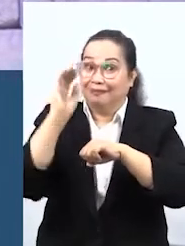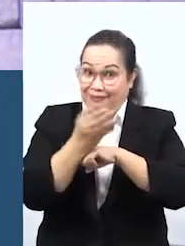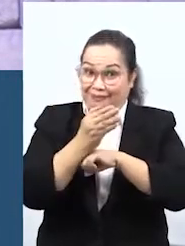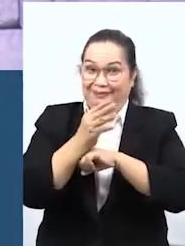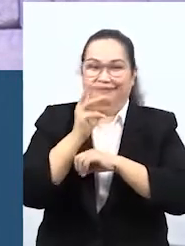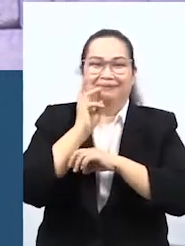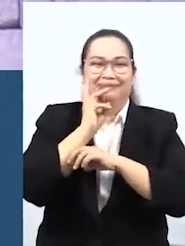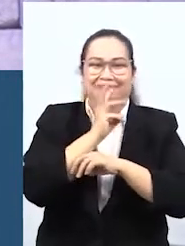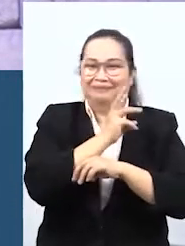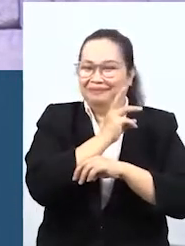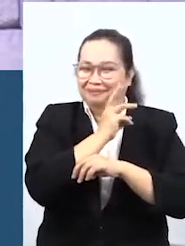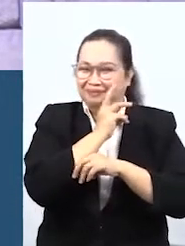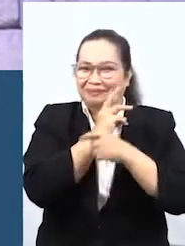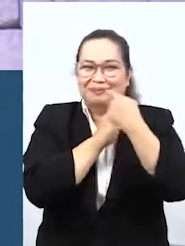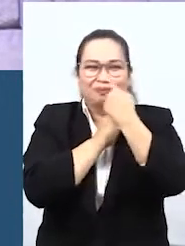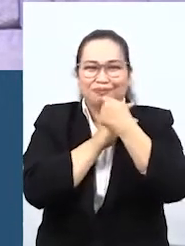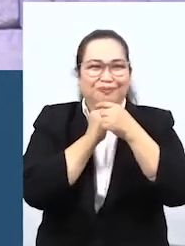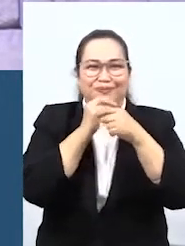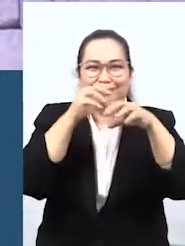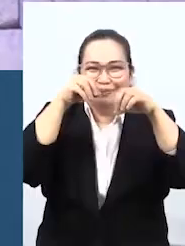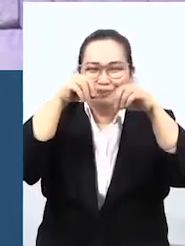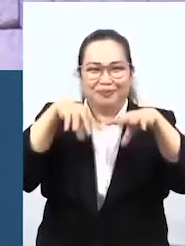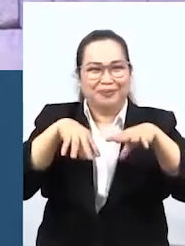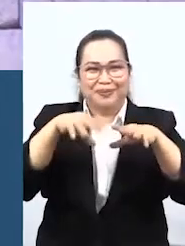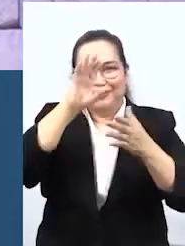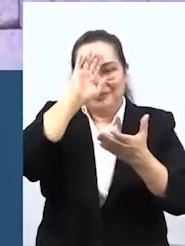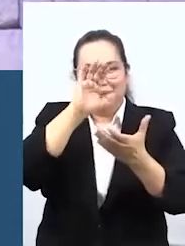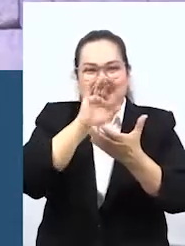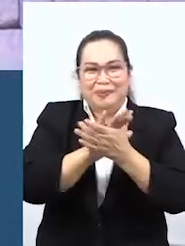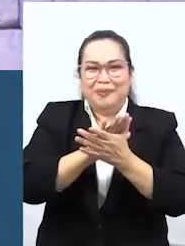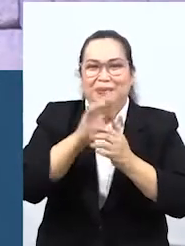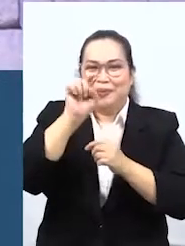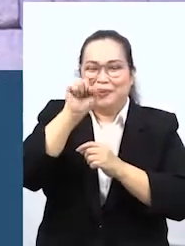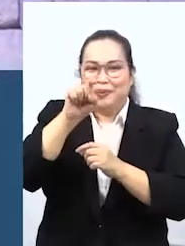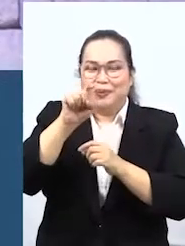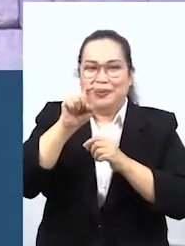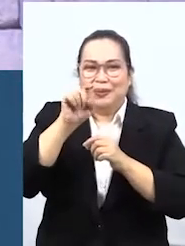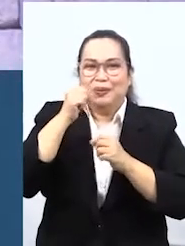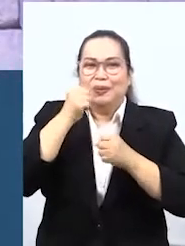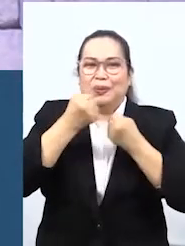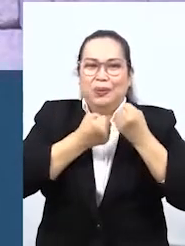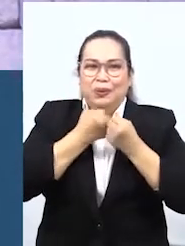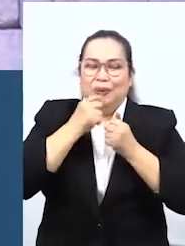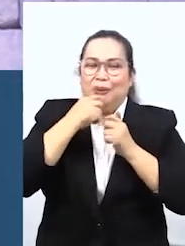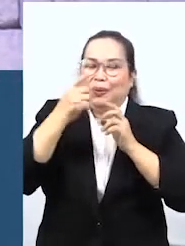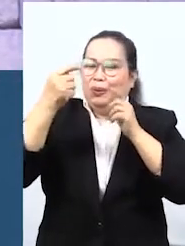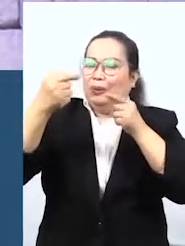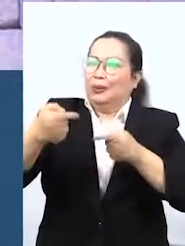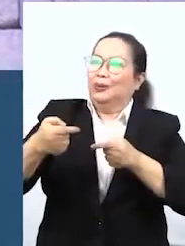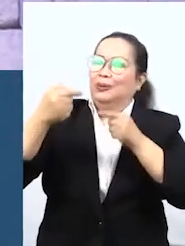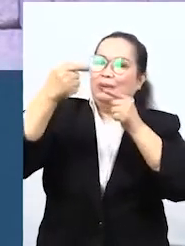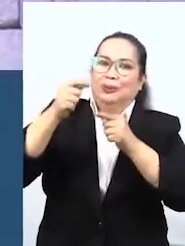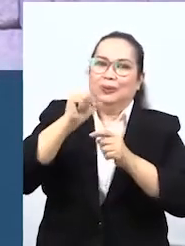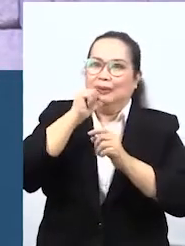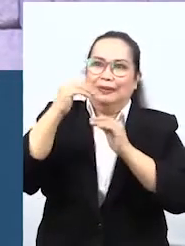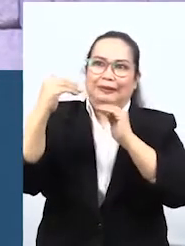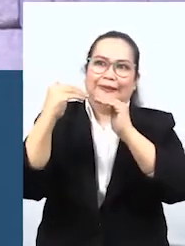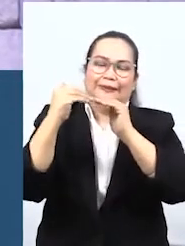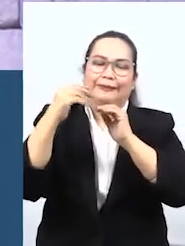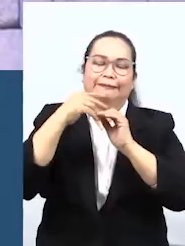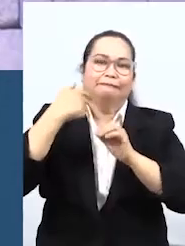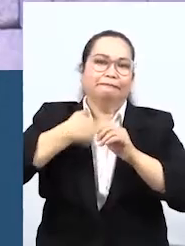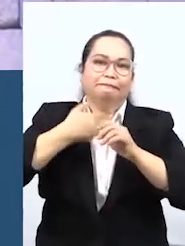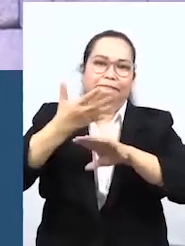widow who not only lost her husband but Then she had to contend with someone who was taking Unfair advantage